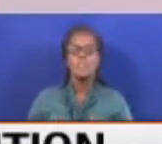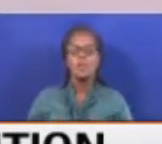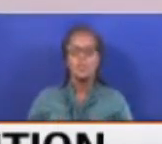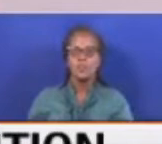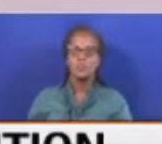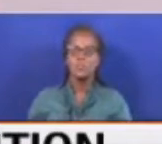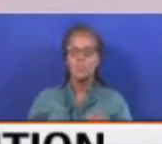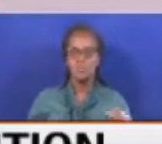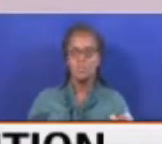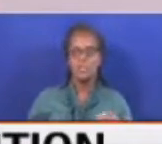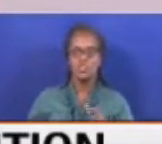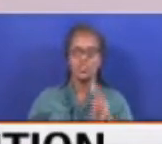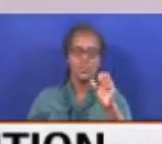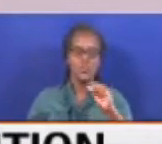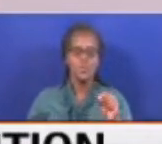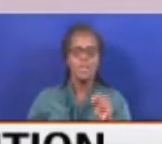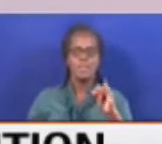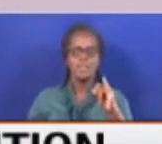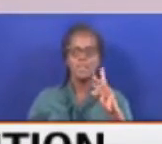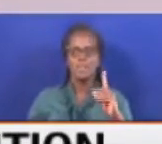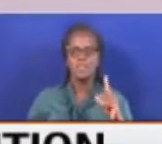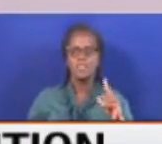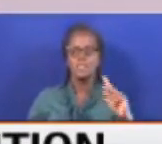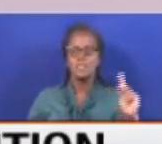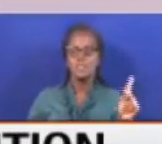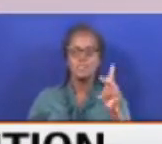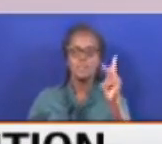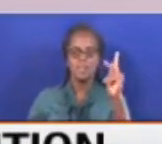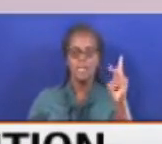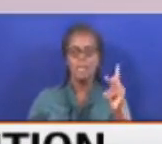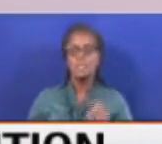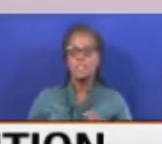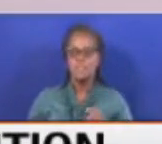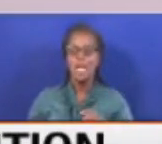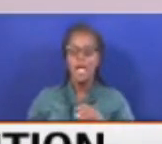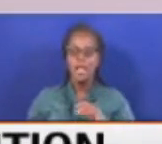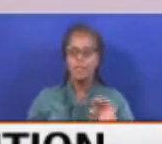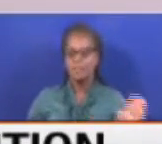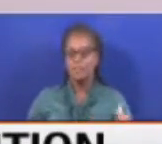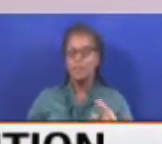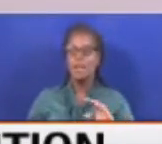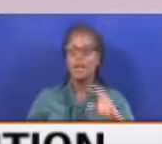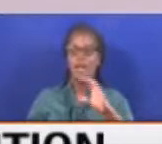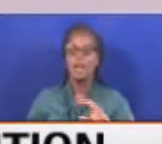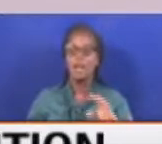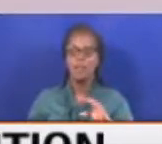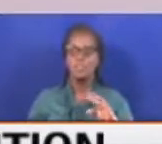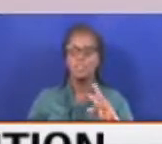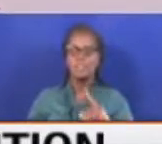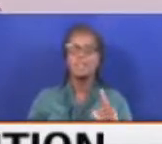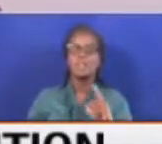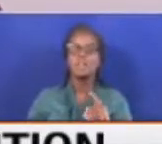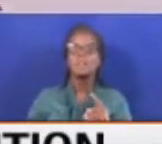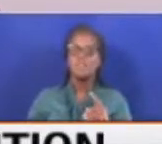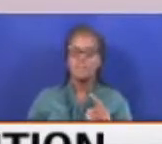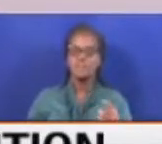at USAID Kenya, Dr. Sam Karidi, the Country Director at Gadsby Kenya, Cindy Kobe, the